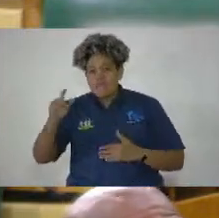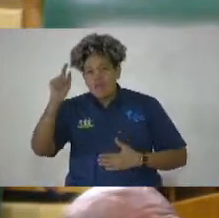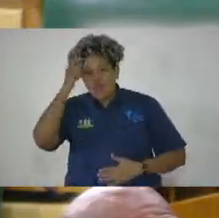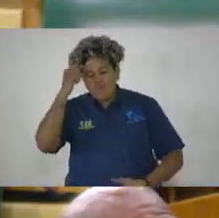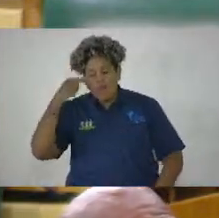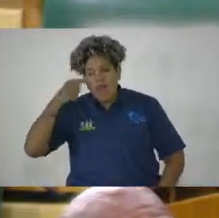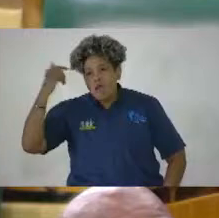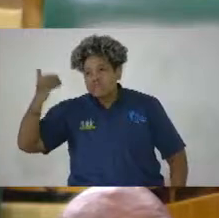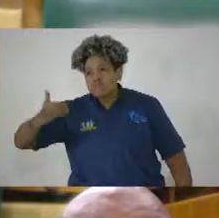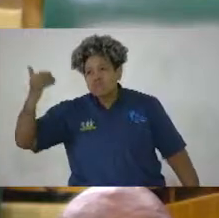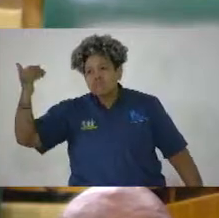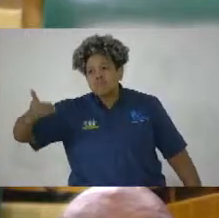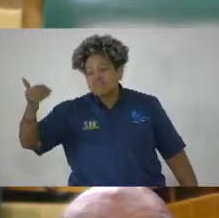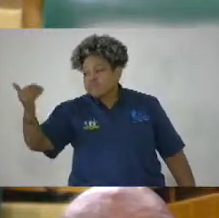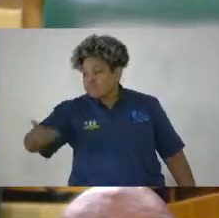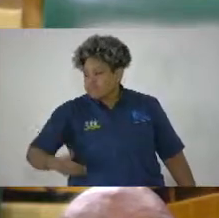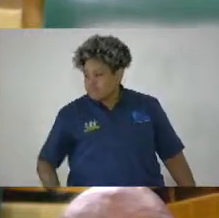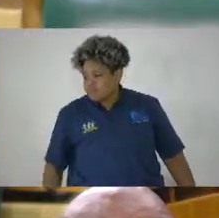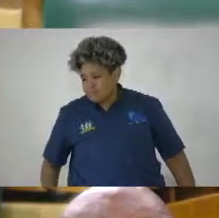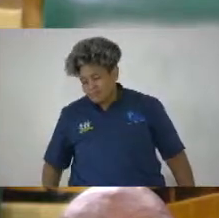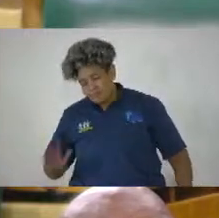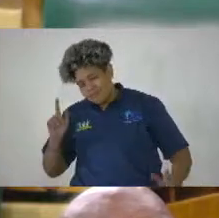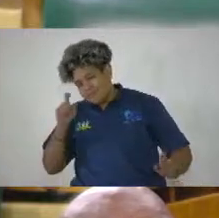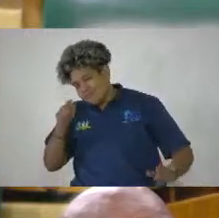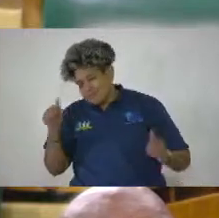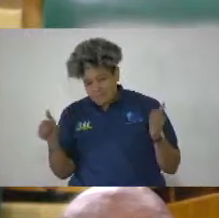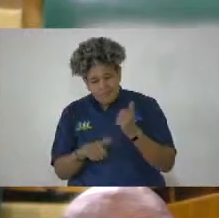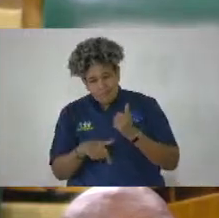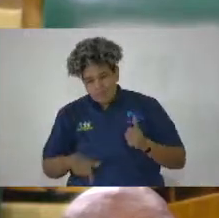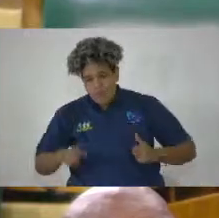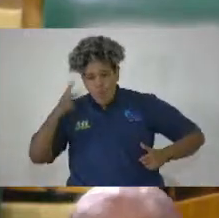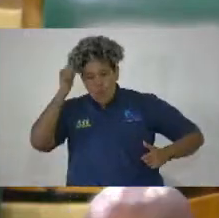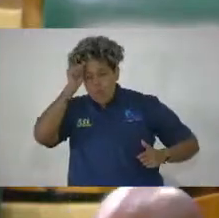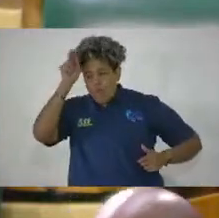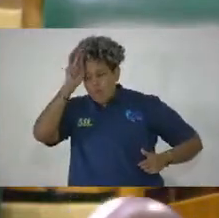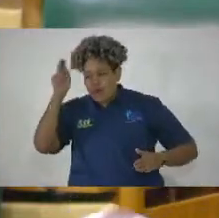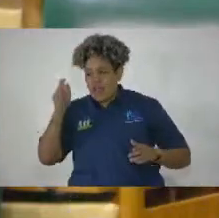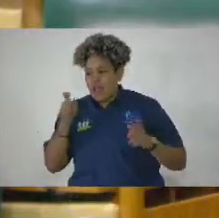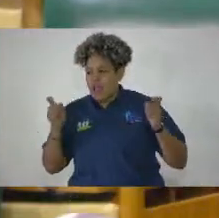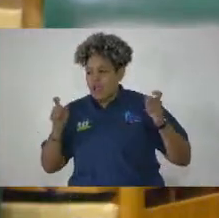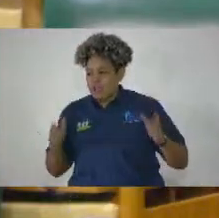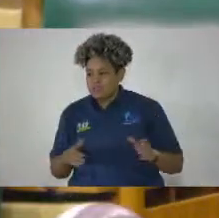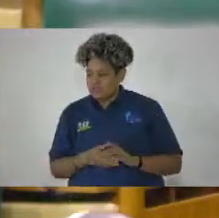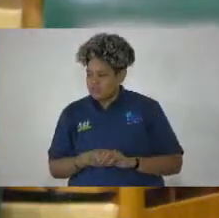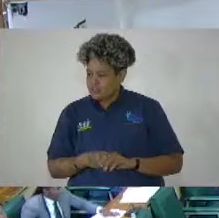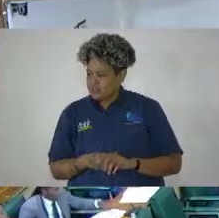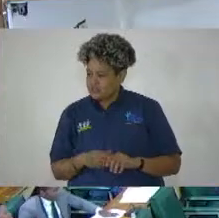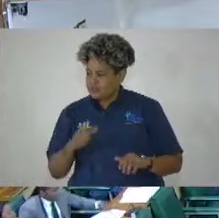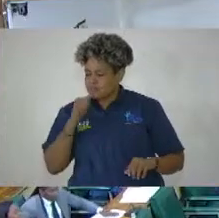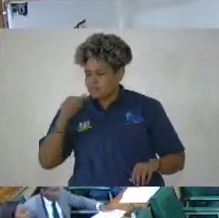after government. Mr. Speaker, under the Andrew Holness administration,